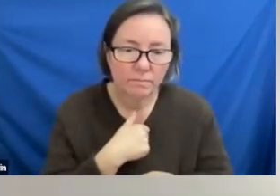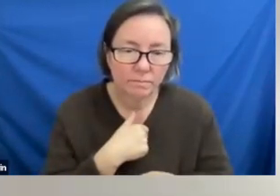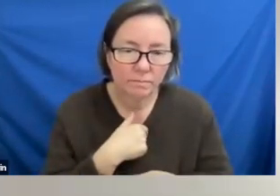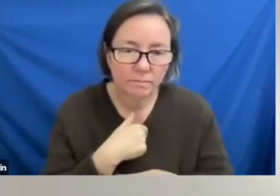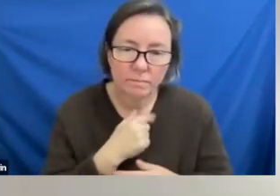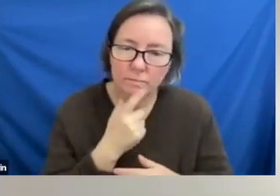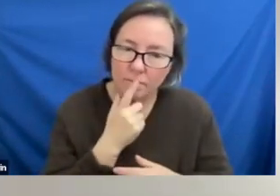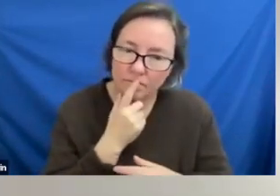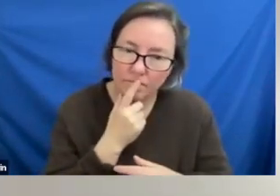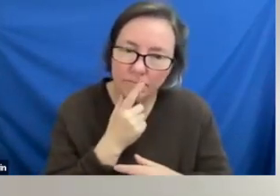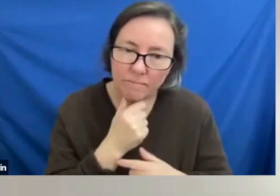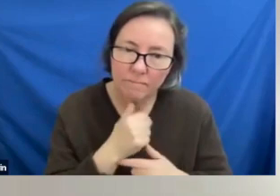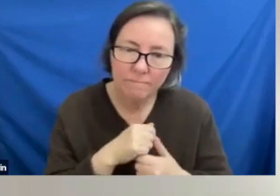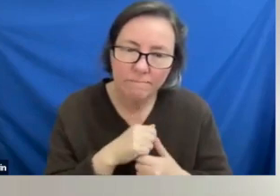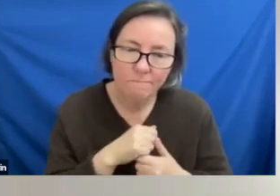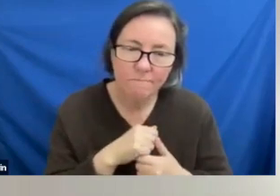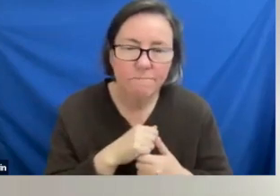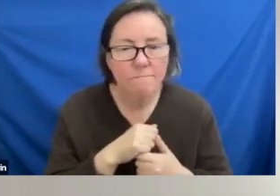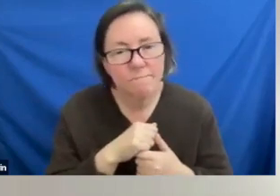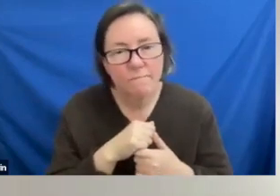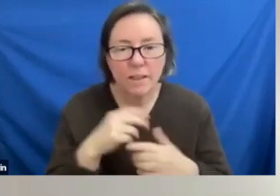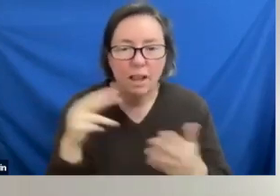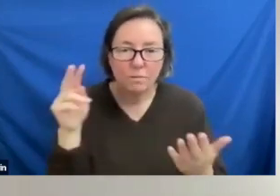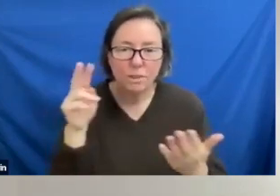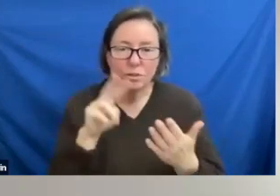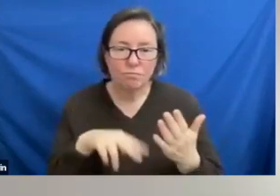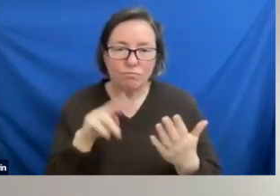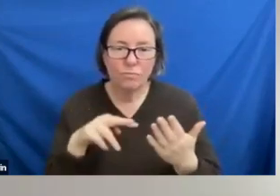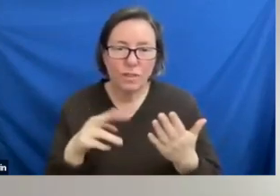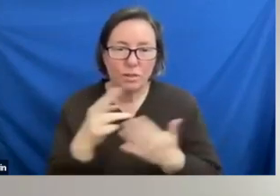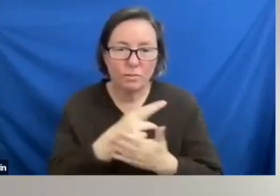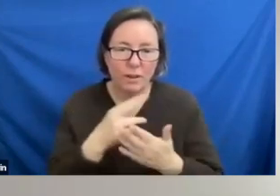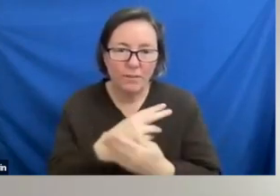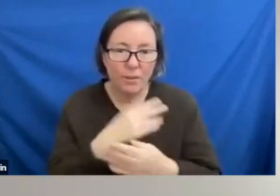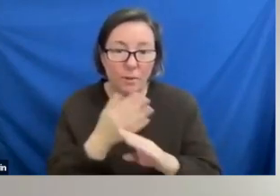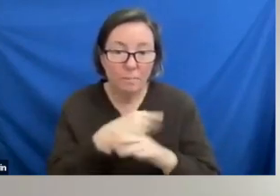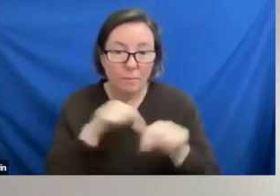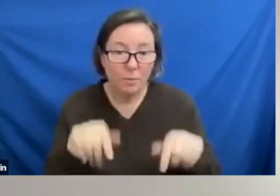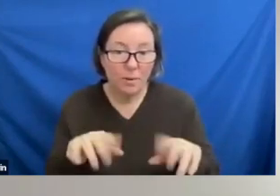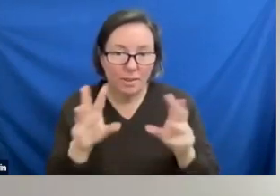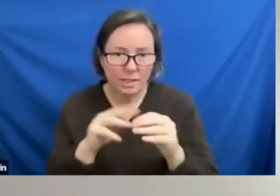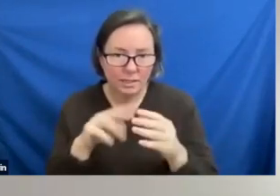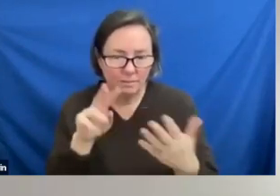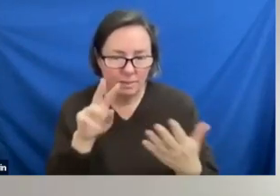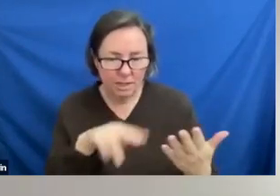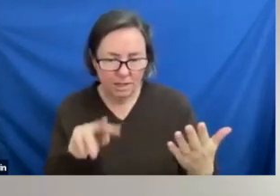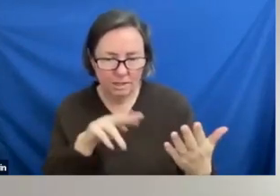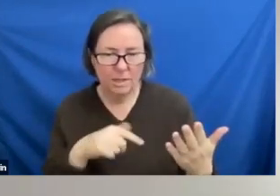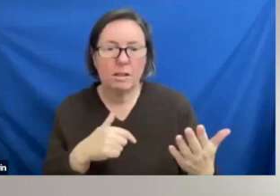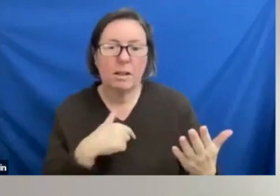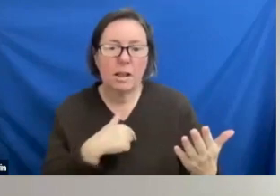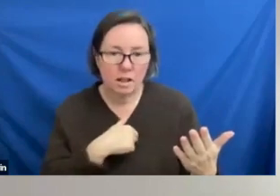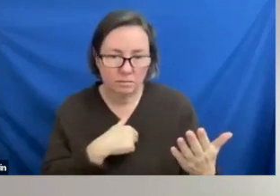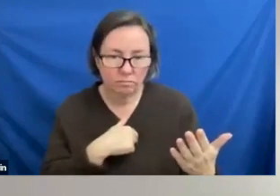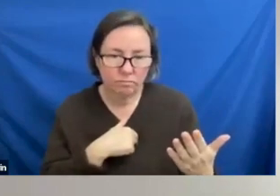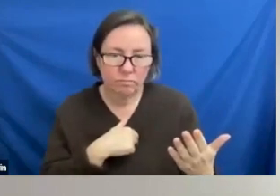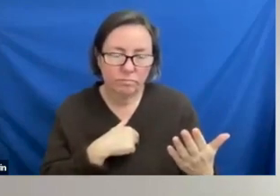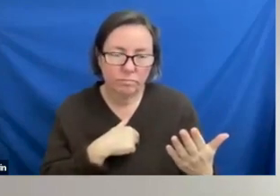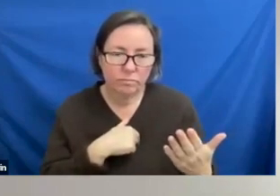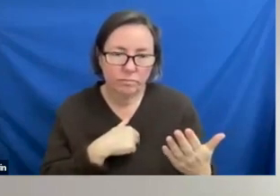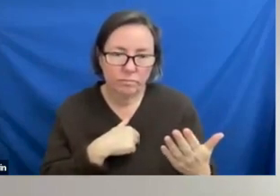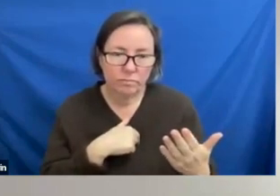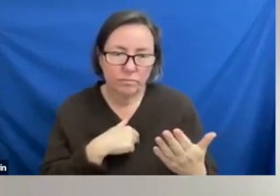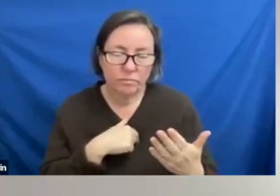this in preparation for the meeting, and I took the